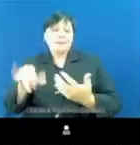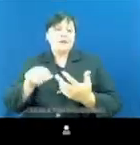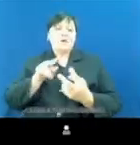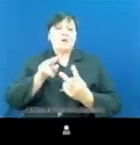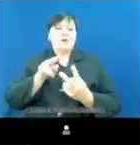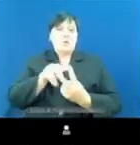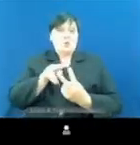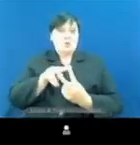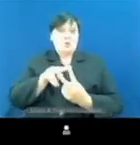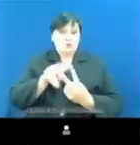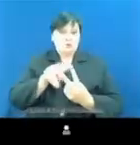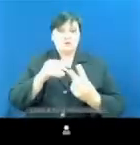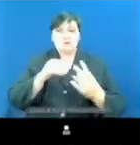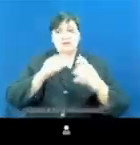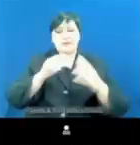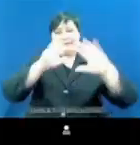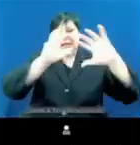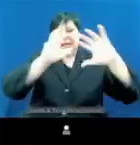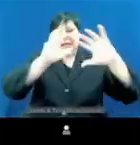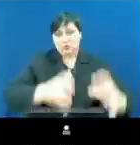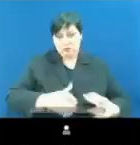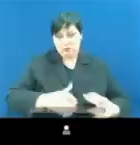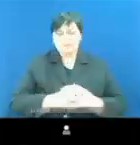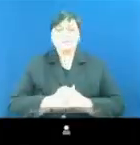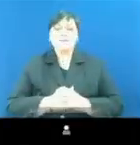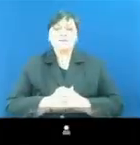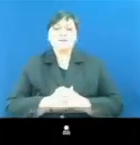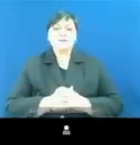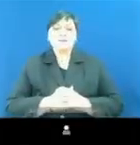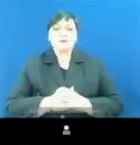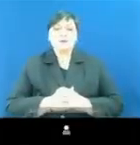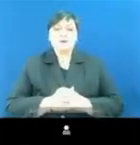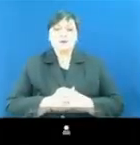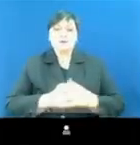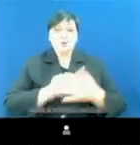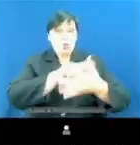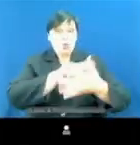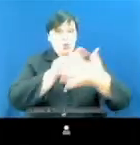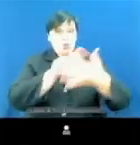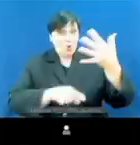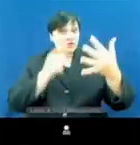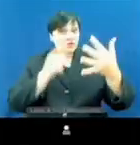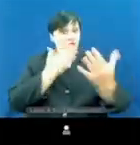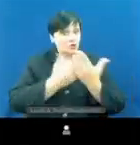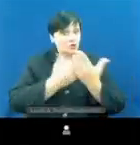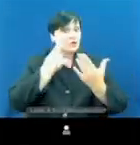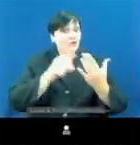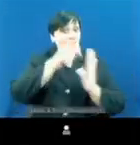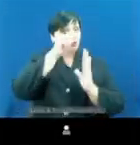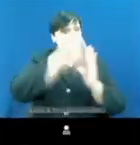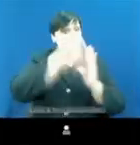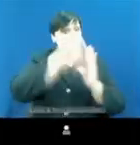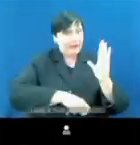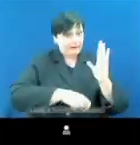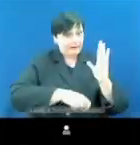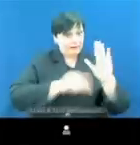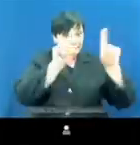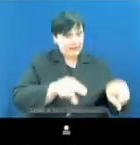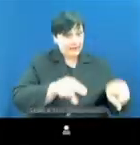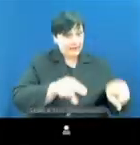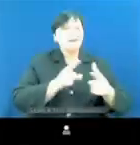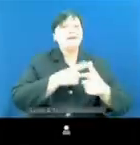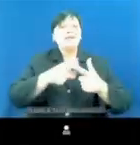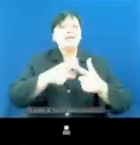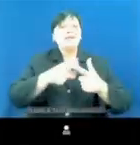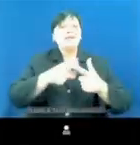categories, and these are valid to sit for the written test. But then you have 5 years to get your bachelor's